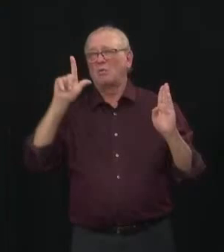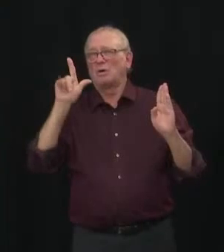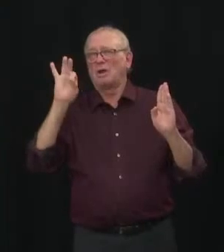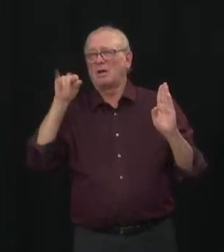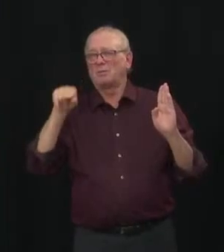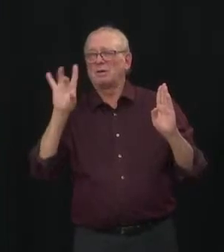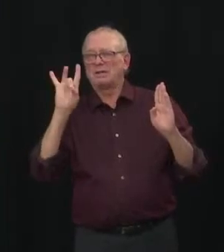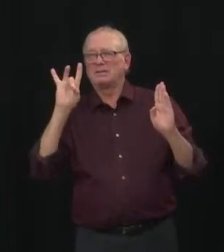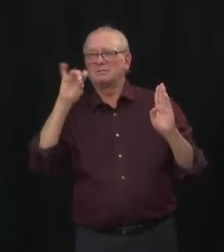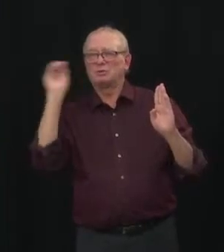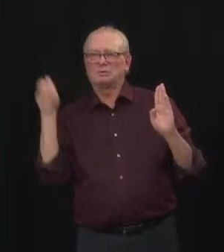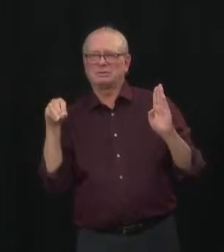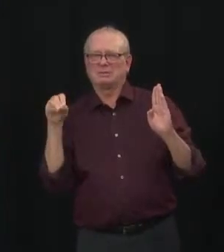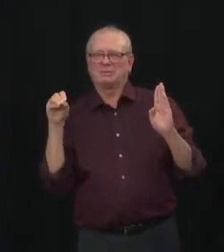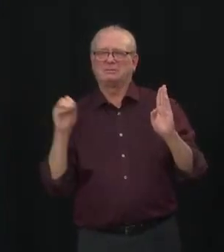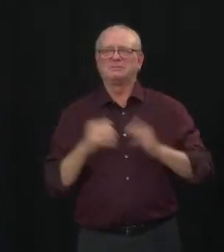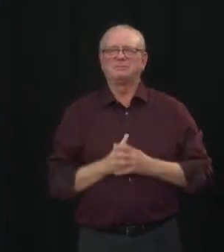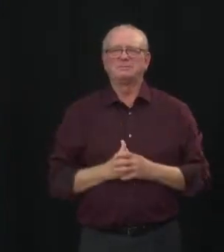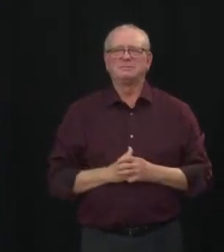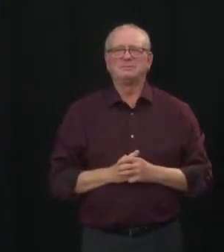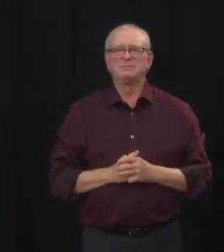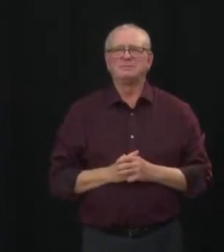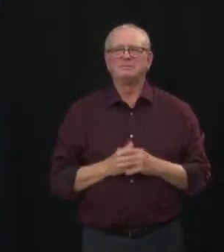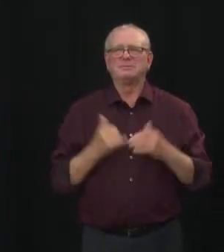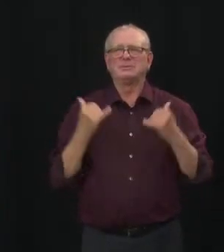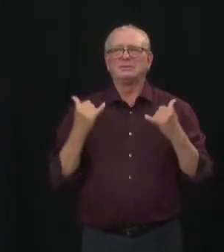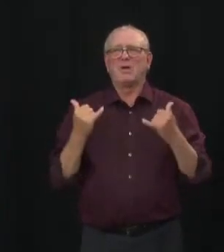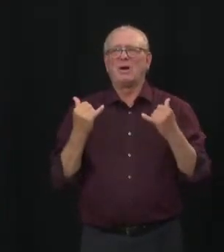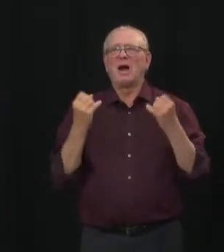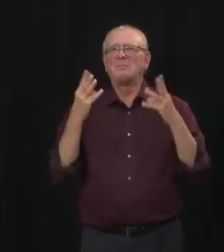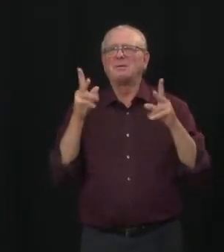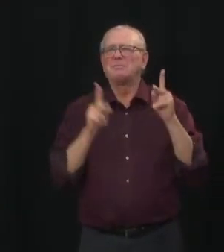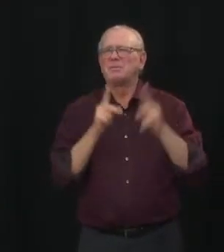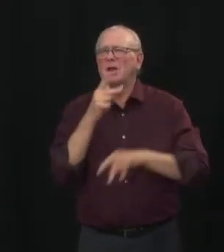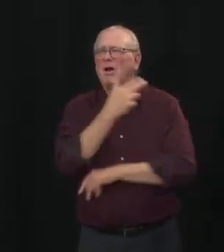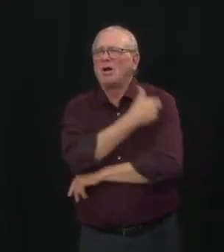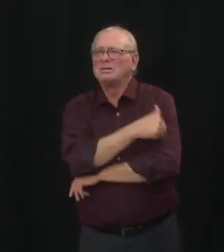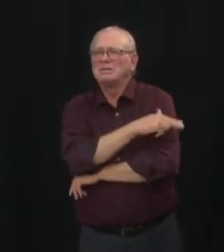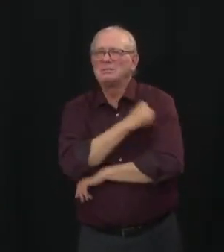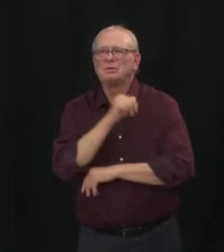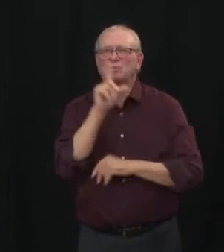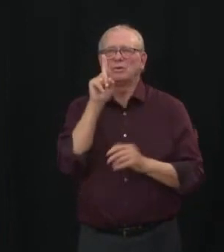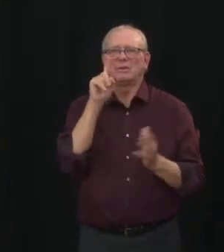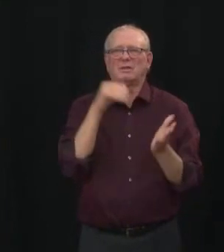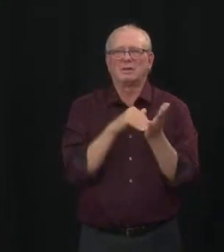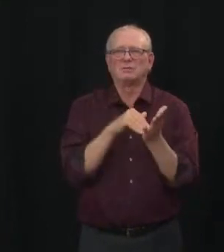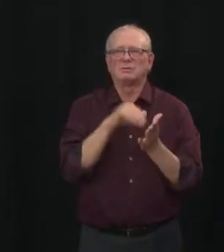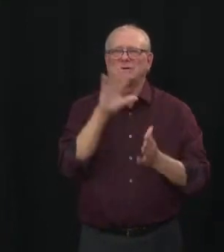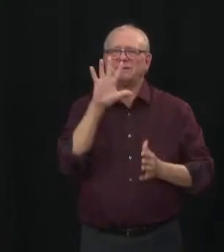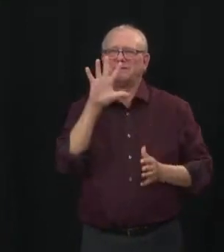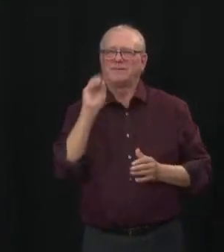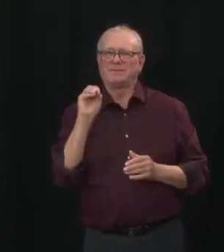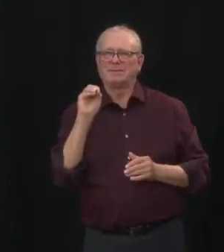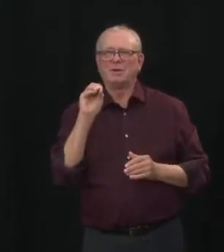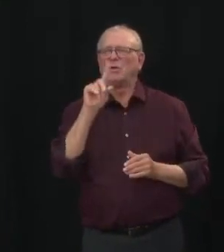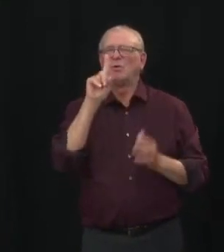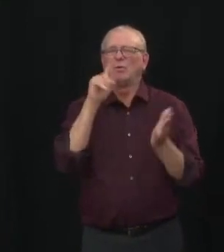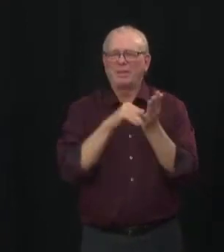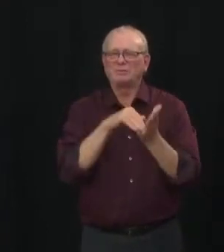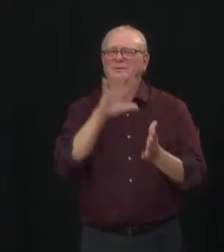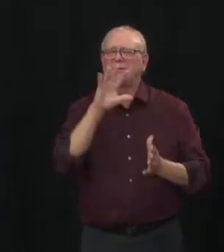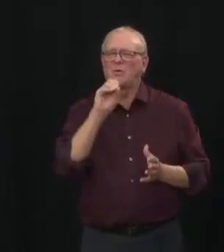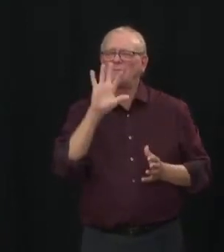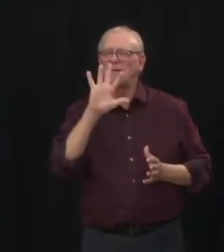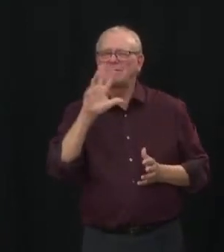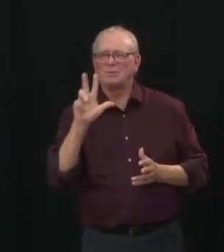Currently, there are 1,053 people with COVID-19 in hospital, including 48 in the ICU. Sadly,